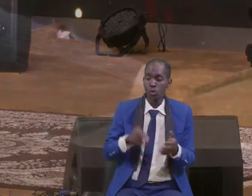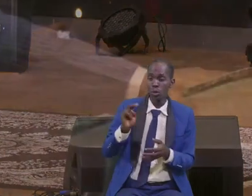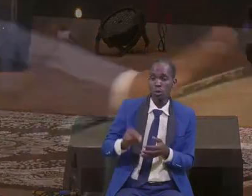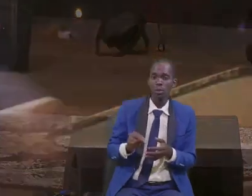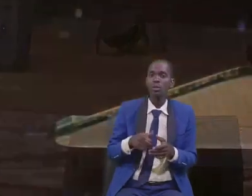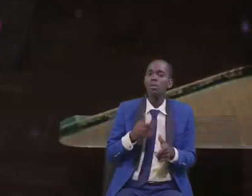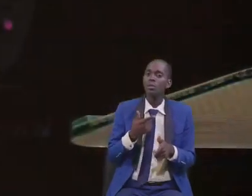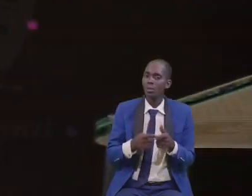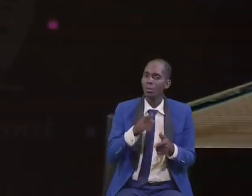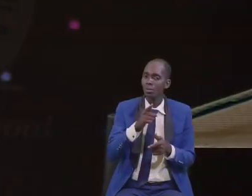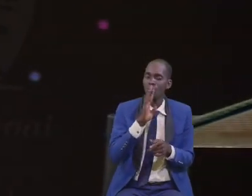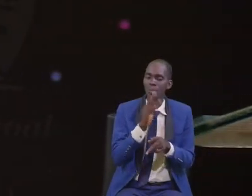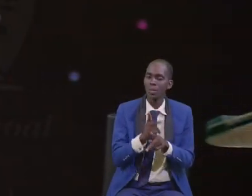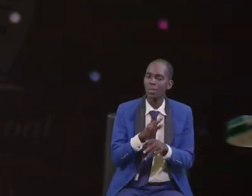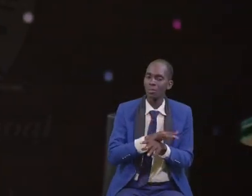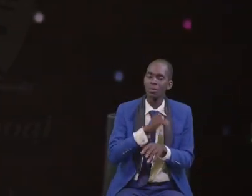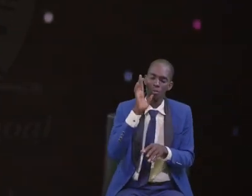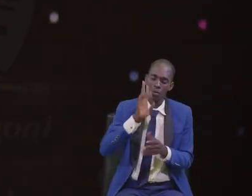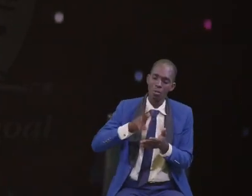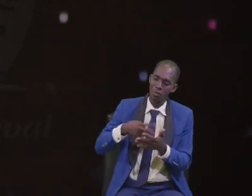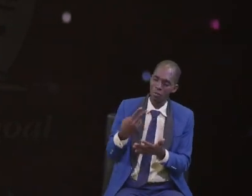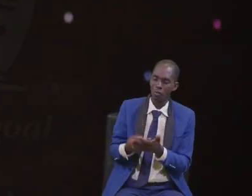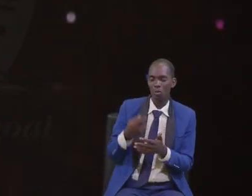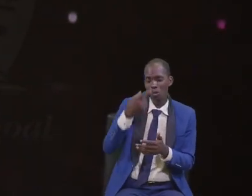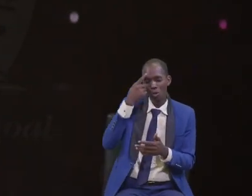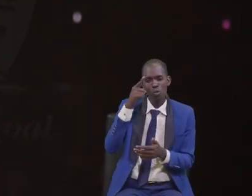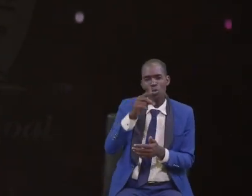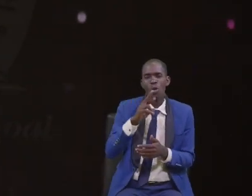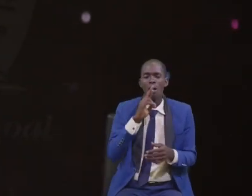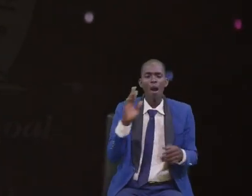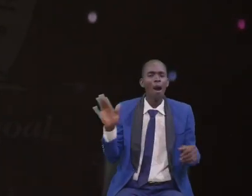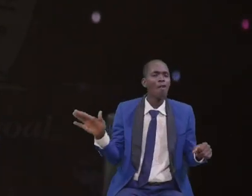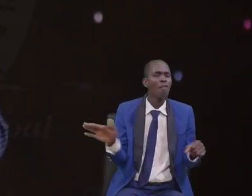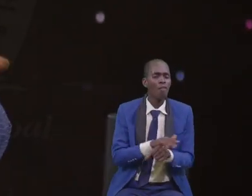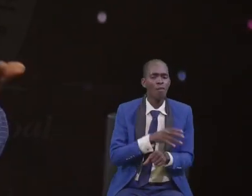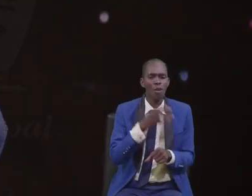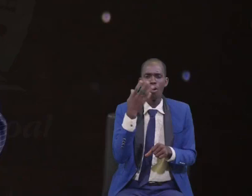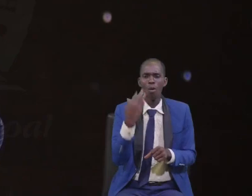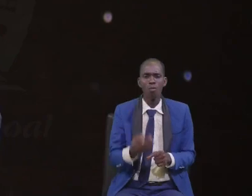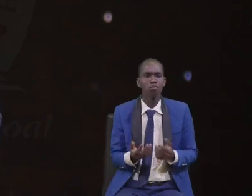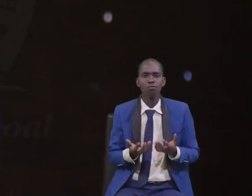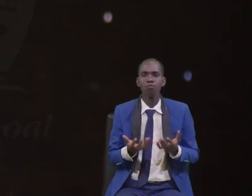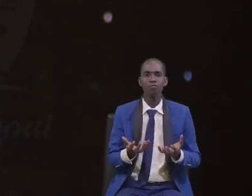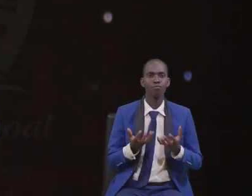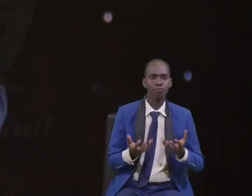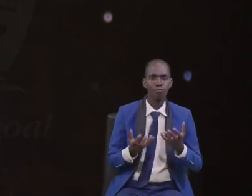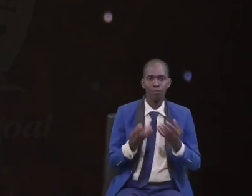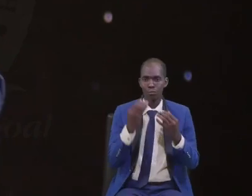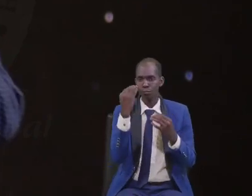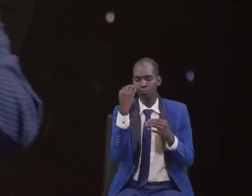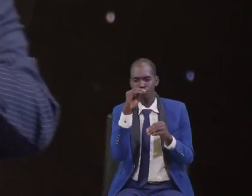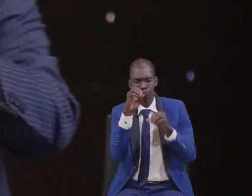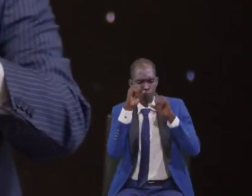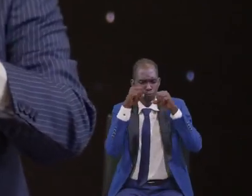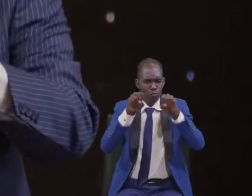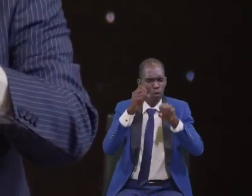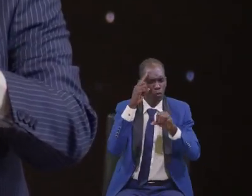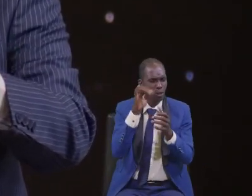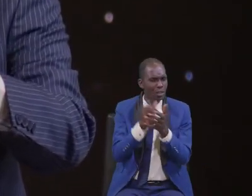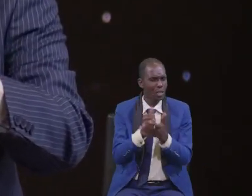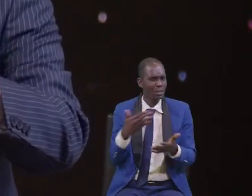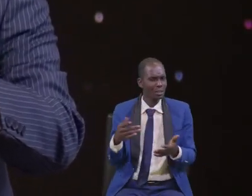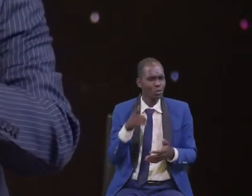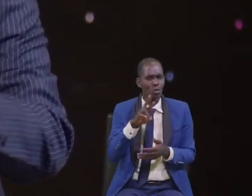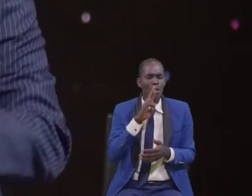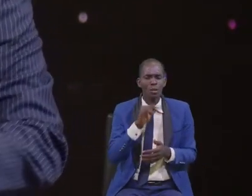fall into temptation because you are so passionate. You are not passionate for heaven. You are not passionate for righteousness. You are not